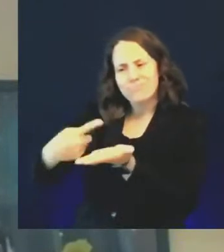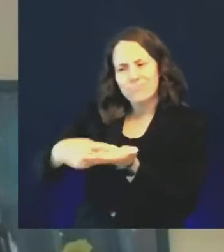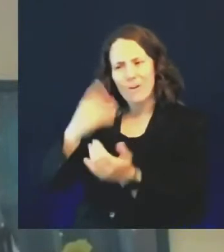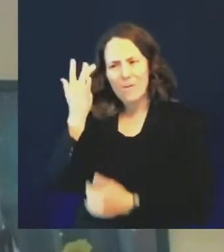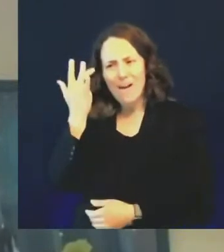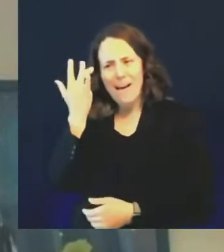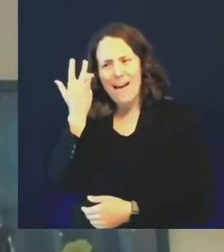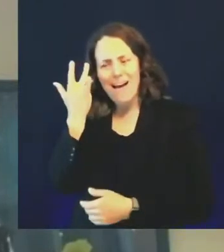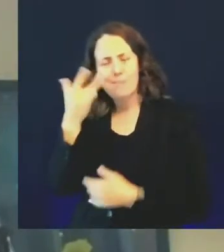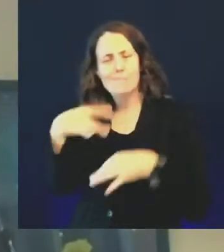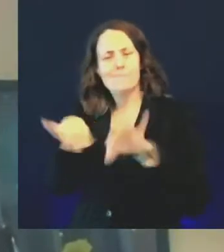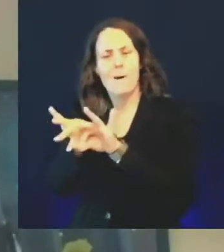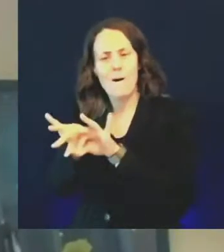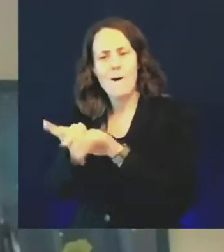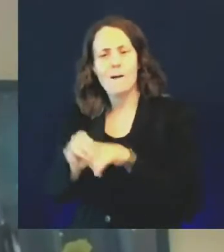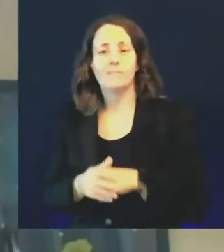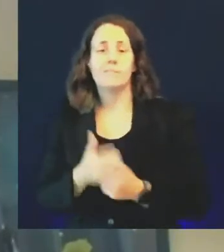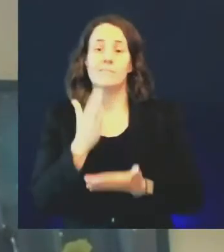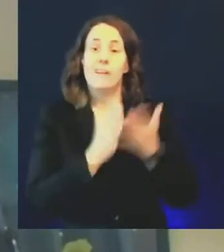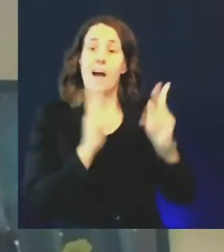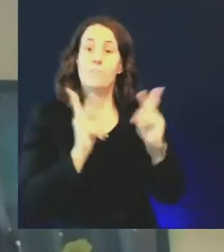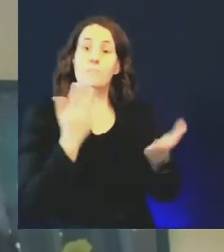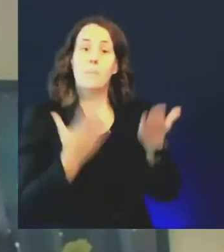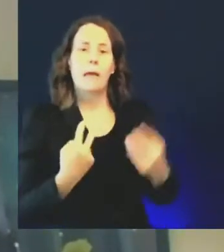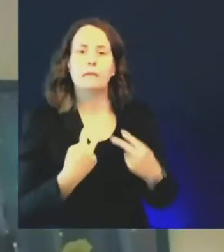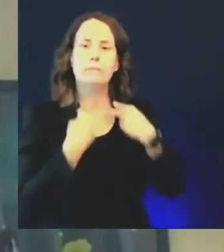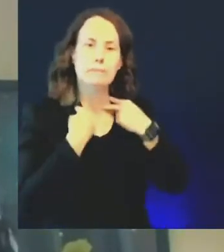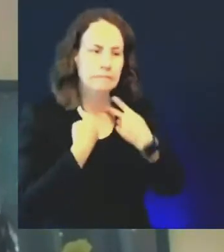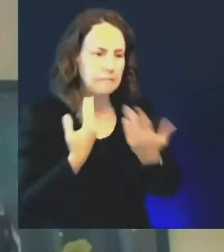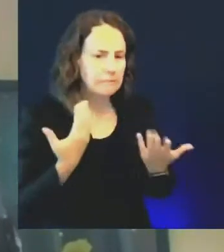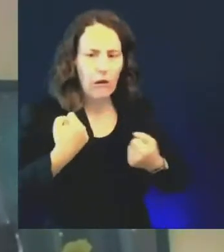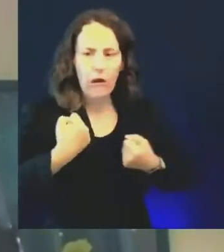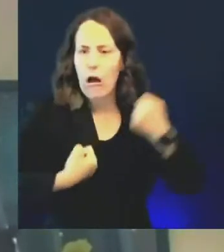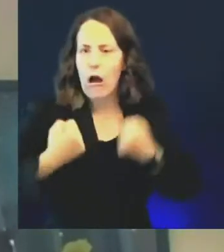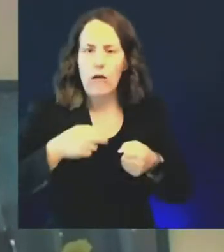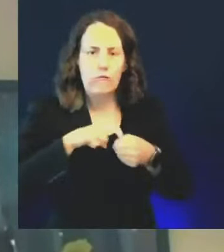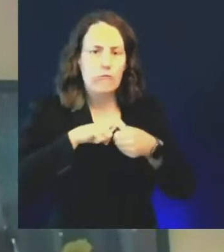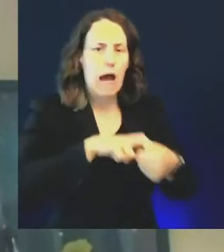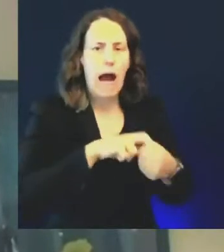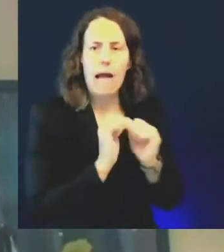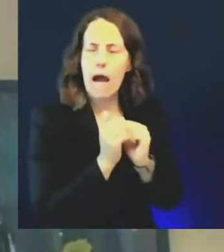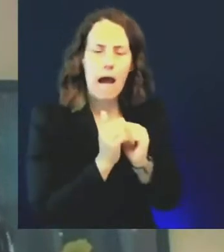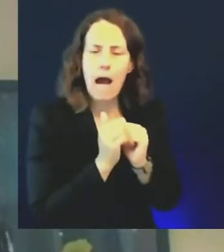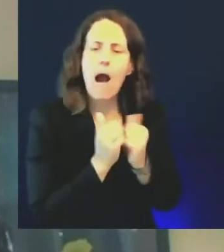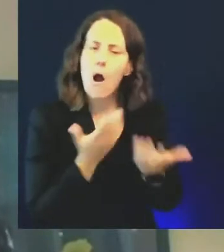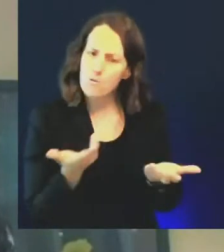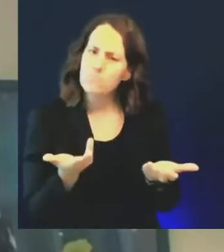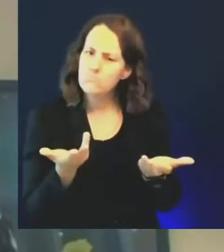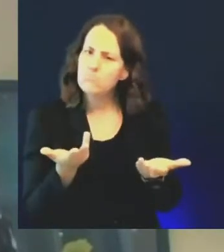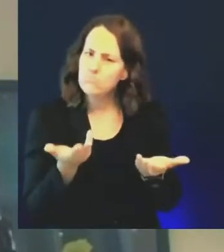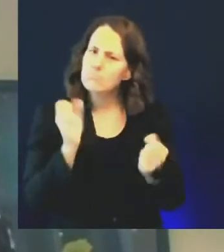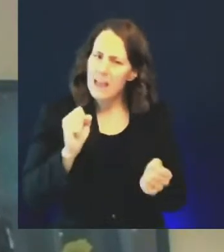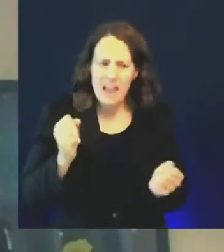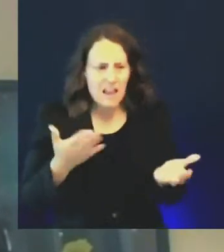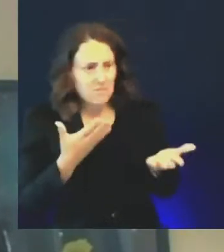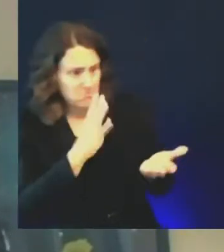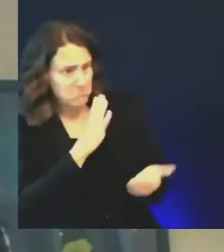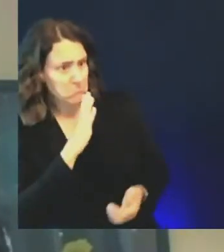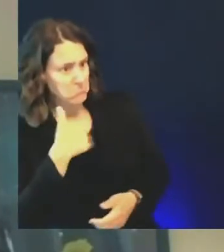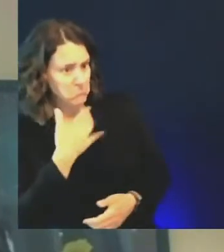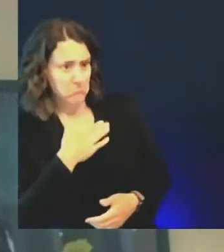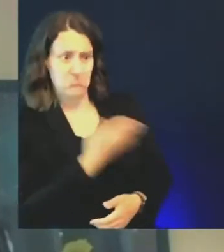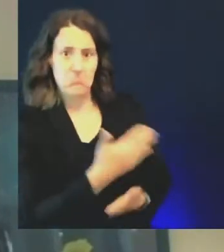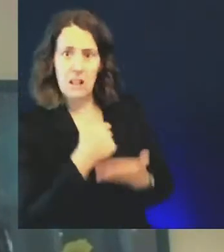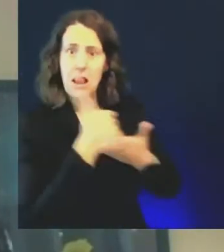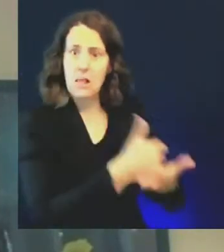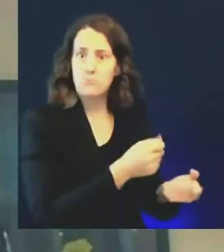that assistance getting to that vaccine site. The more people who get vaccinated, the more we stop the